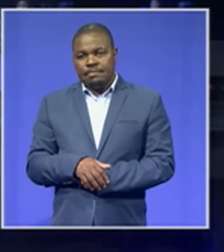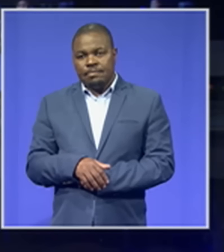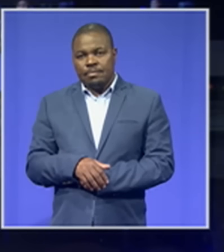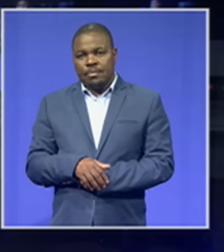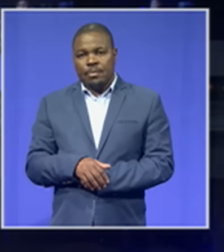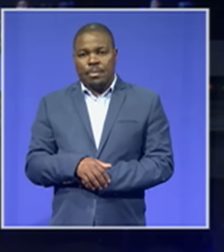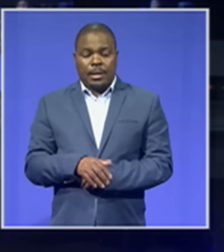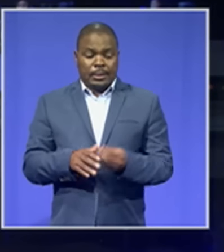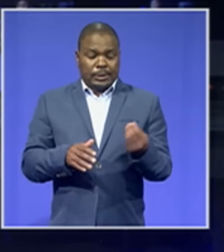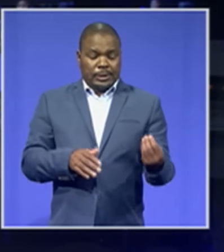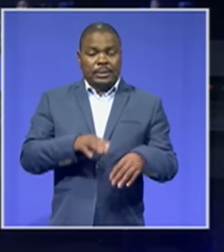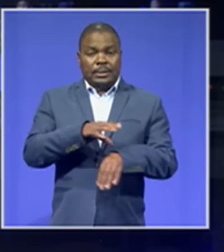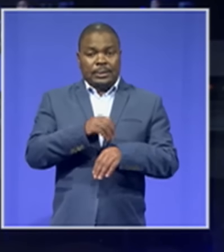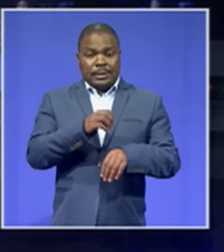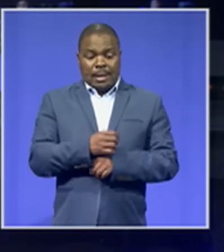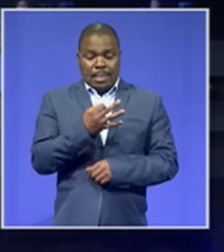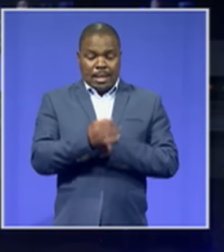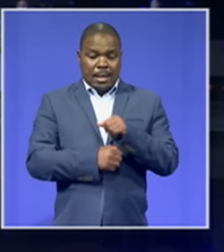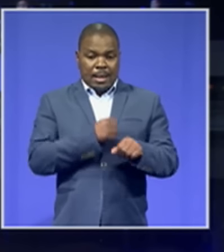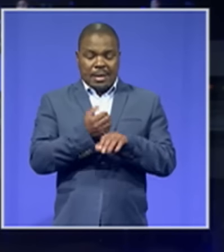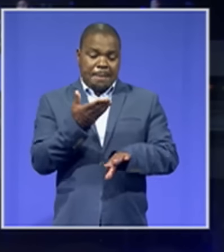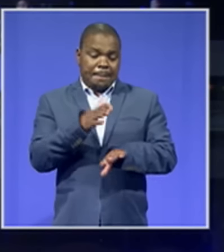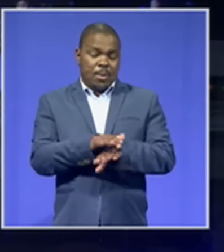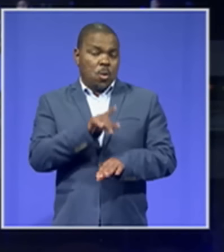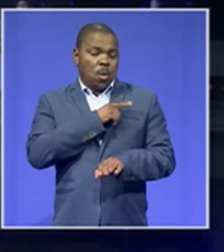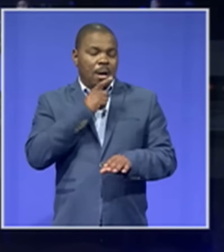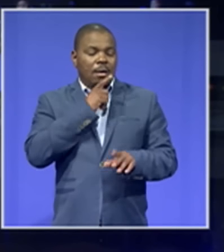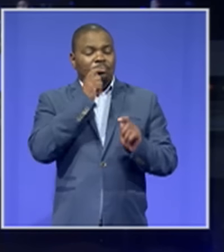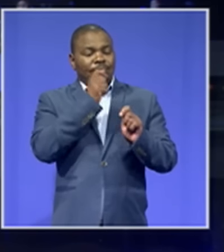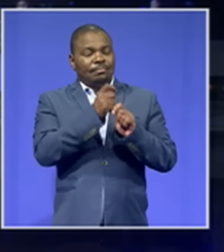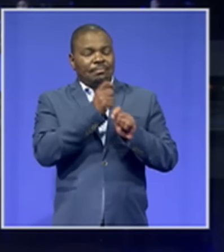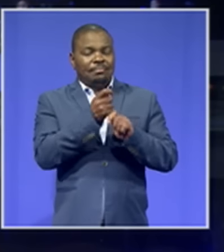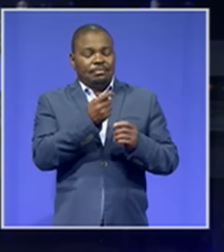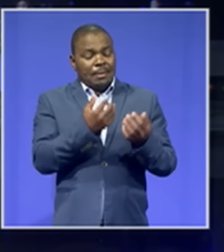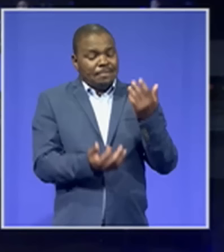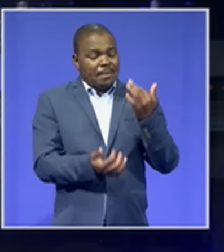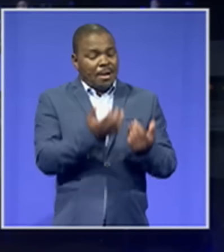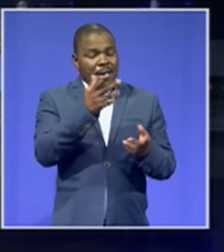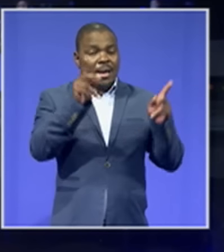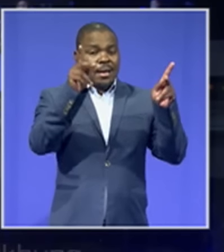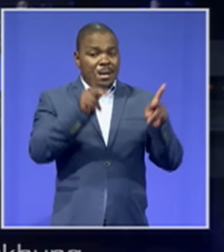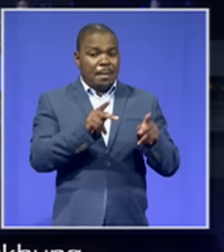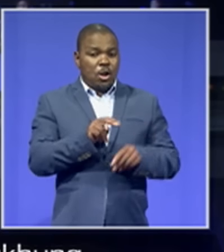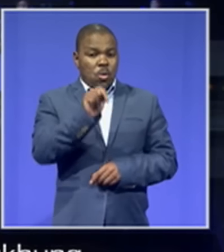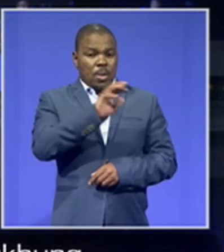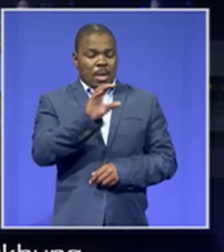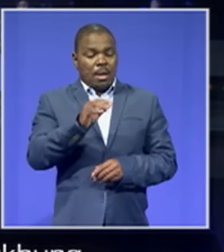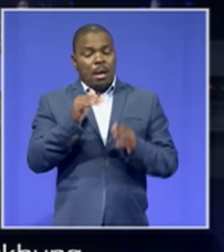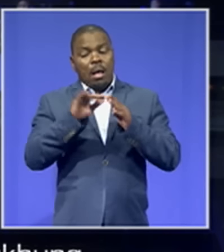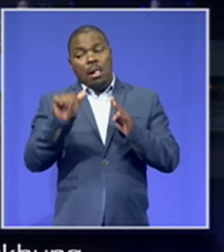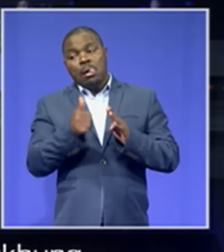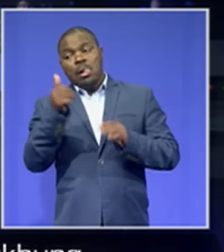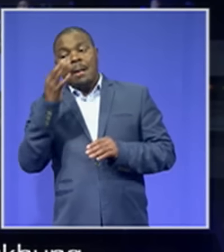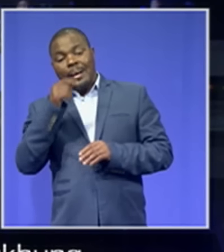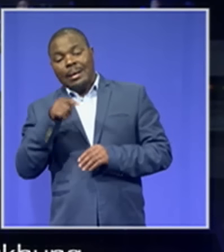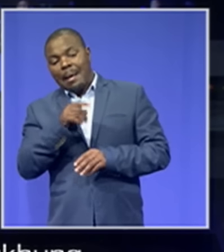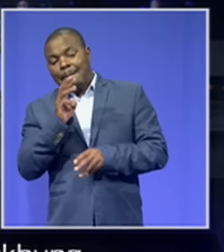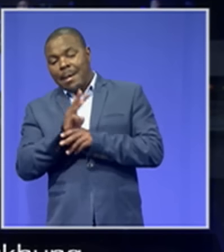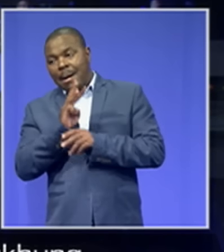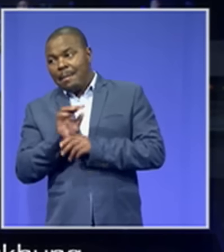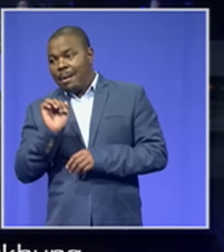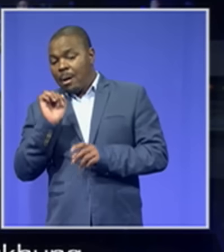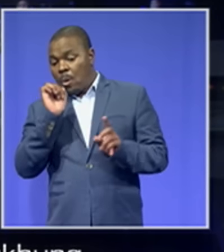Ngwana ya dilemo tse 3 o hlokahetse ka morao tshella ka mokhukhung Kimberley provinceng ya Northern Cape. Baahisane ba re mai ona monotleletse ka mokhukhung